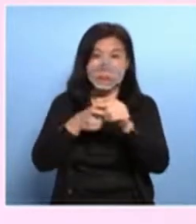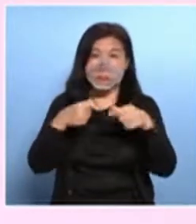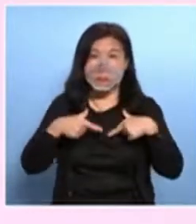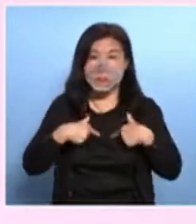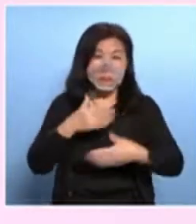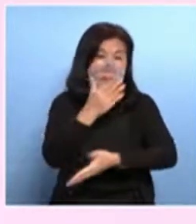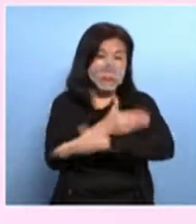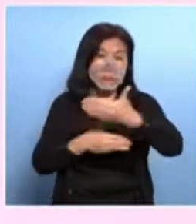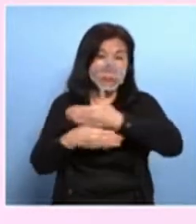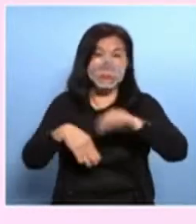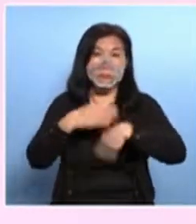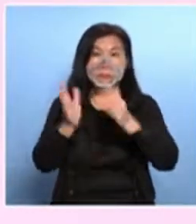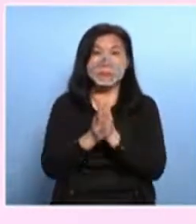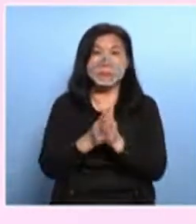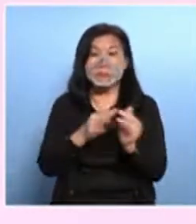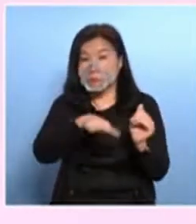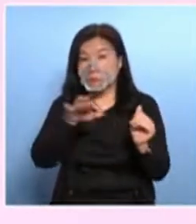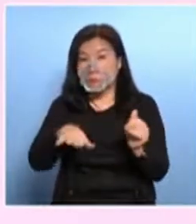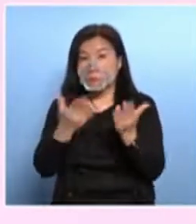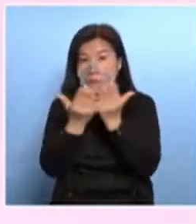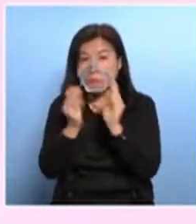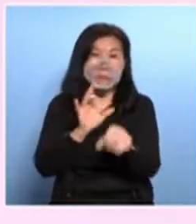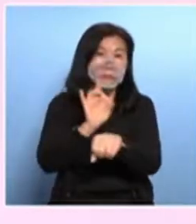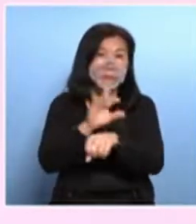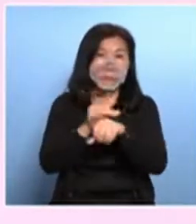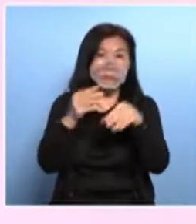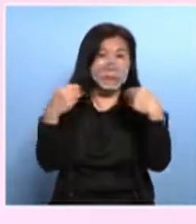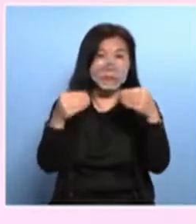neighborhood elderly center, a special child care